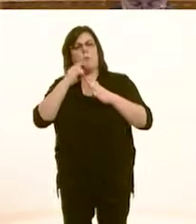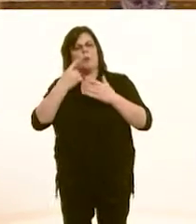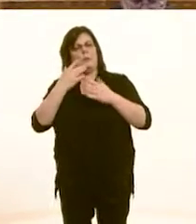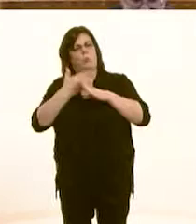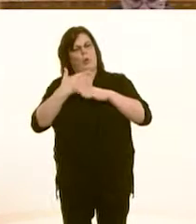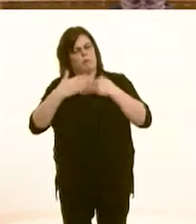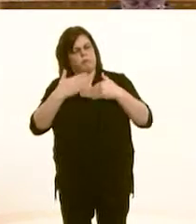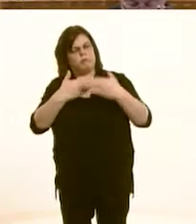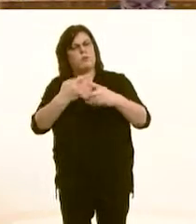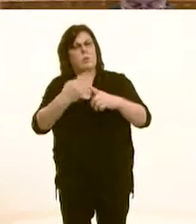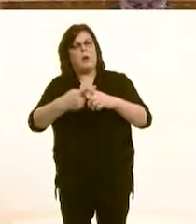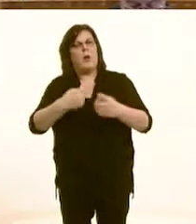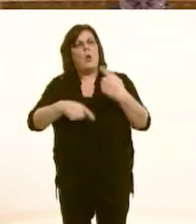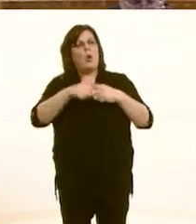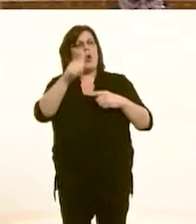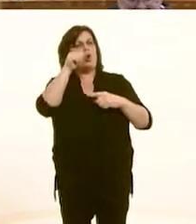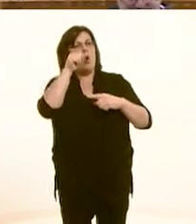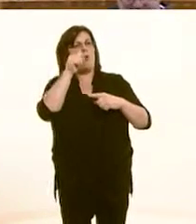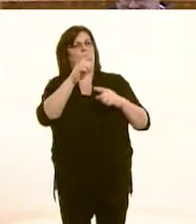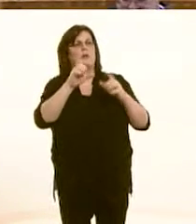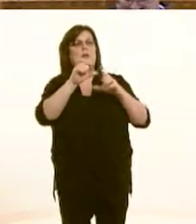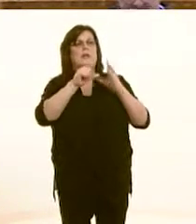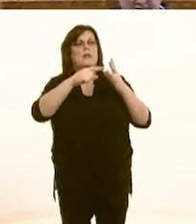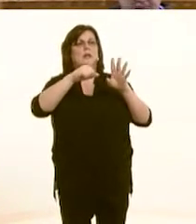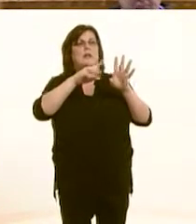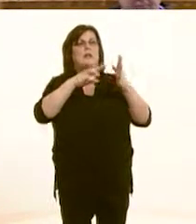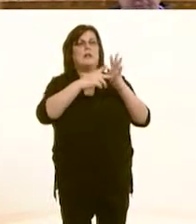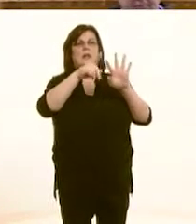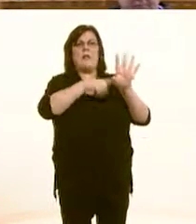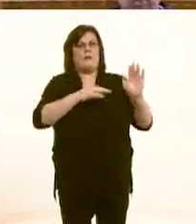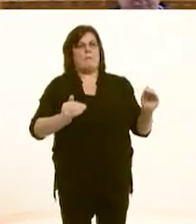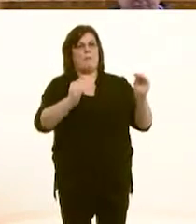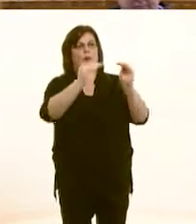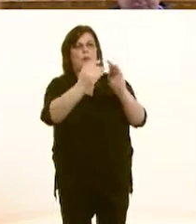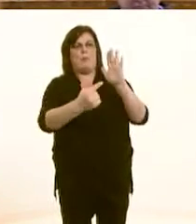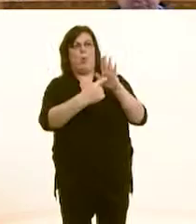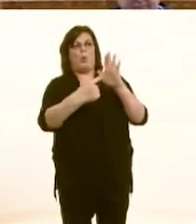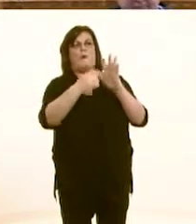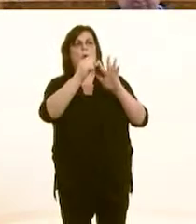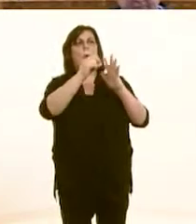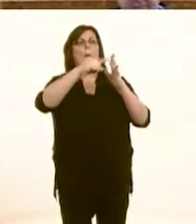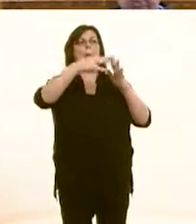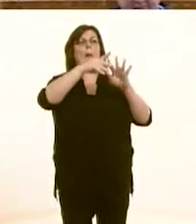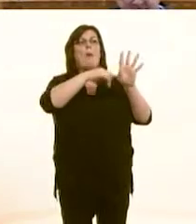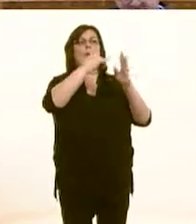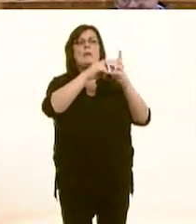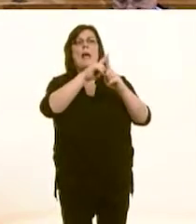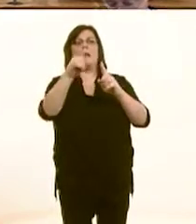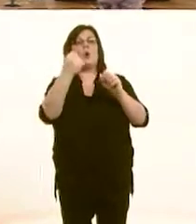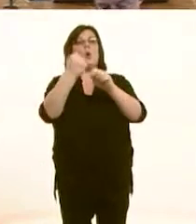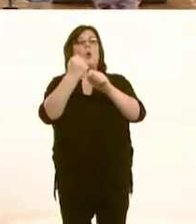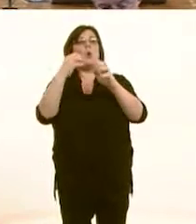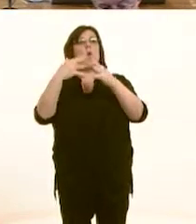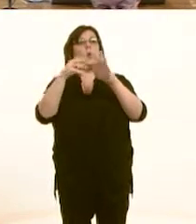are many of us who are familiar with the Dyfi Bridge, the crucial connection between Powys and Gwynedd, and a crucial